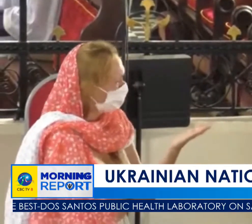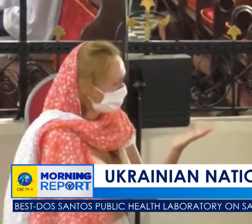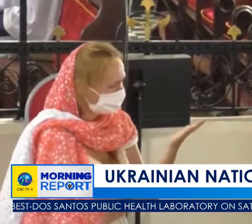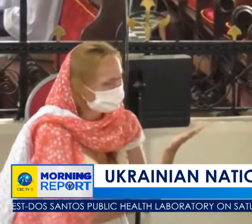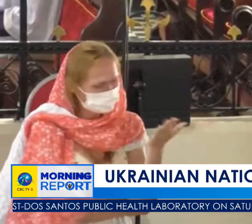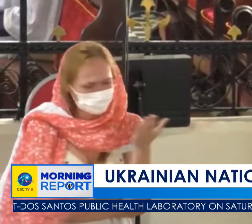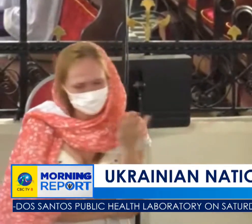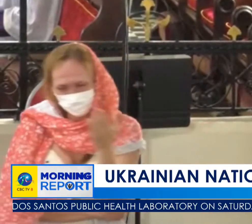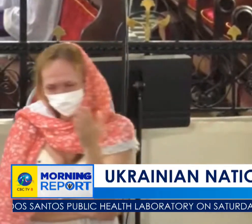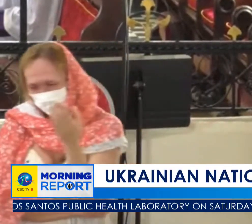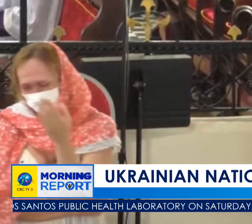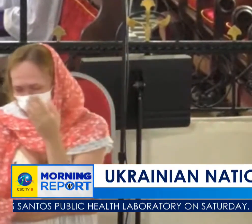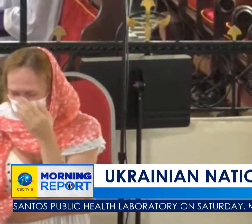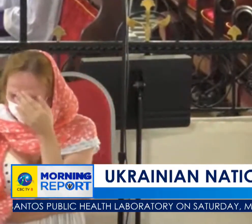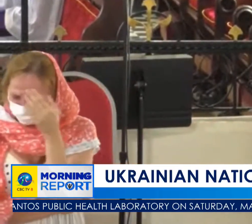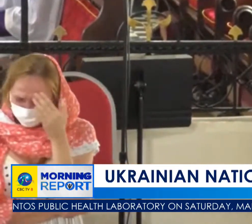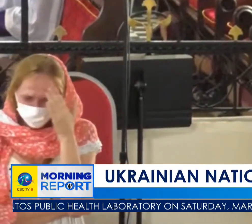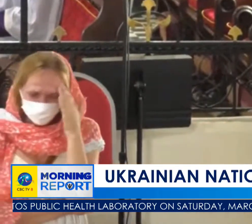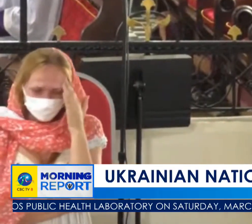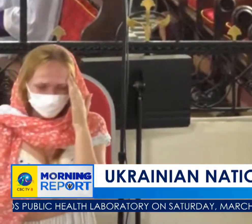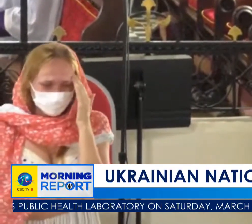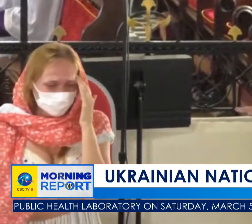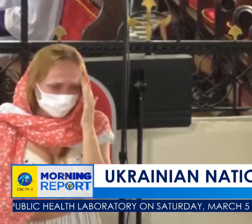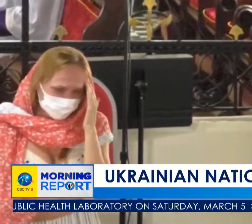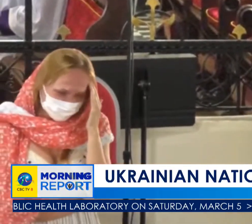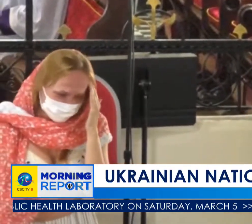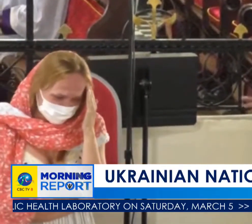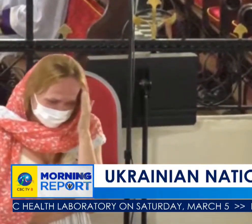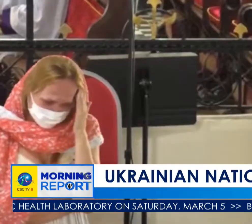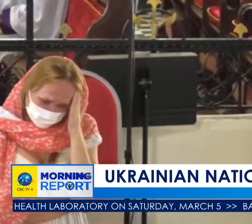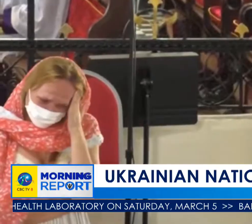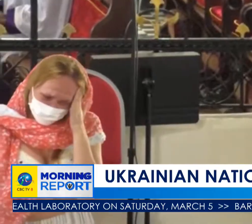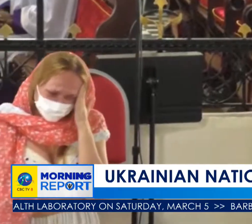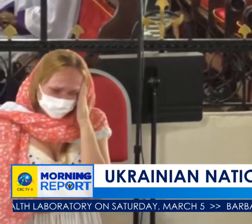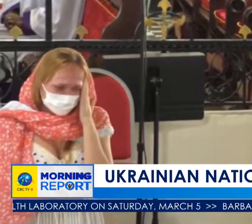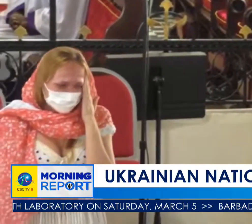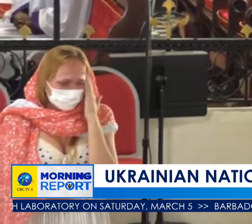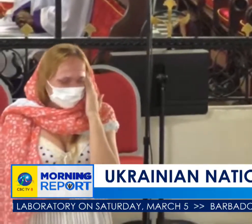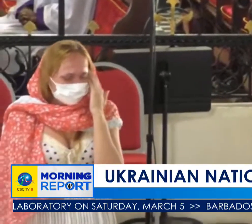and they are sitting in a cave waiting.